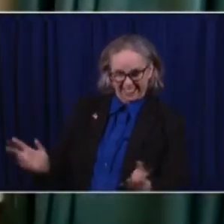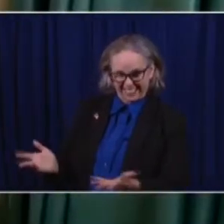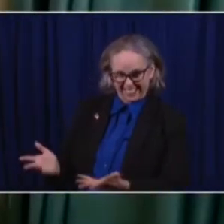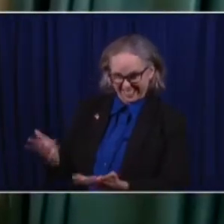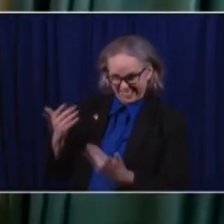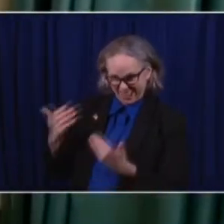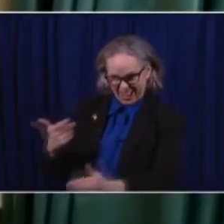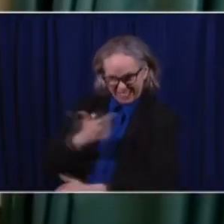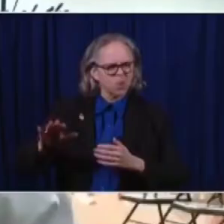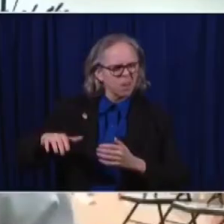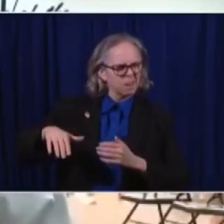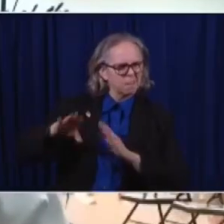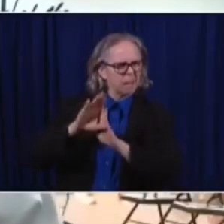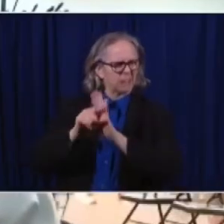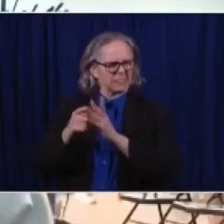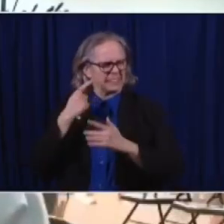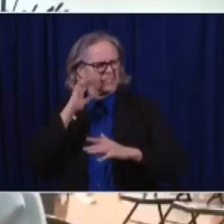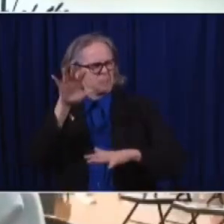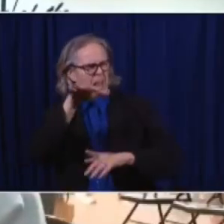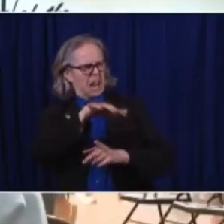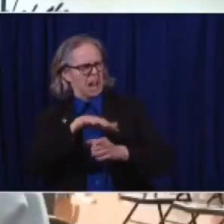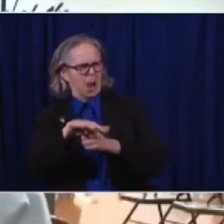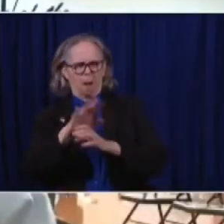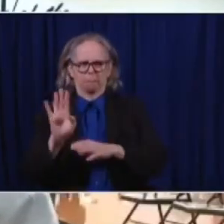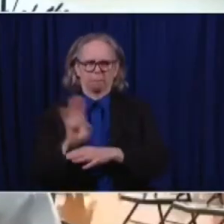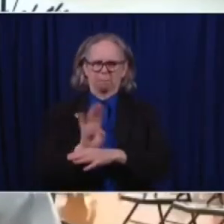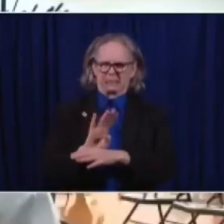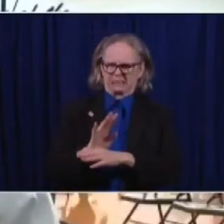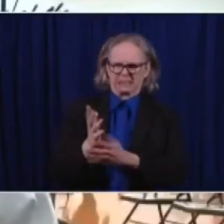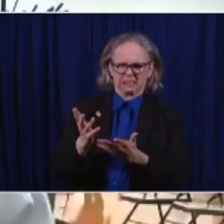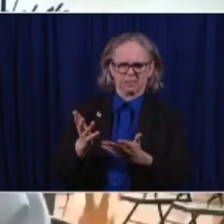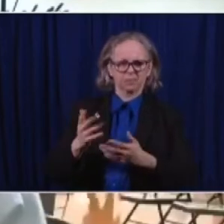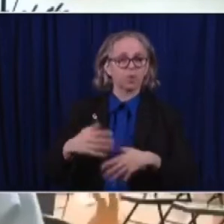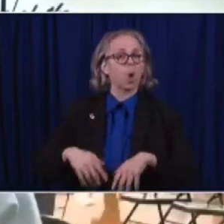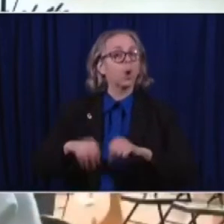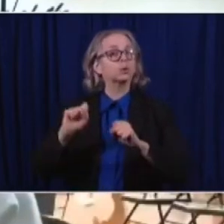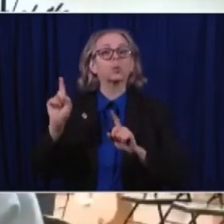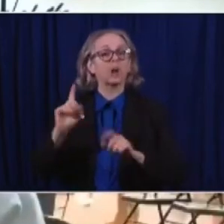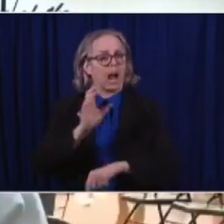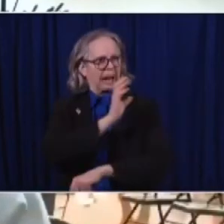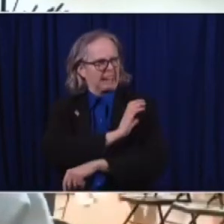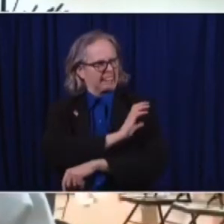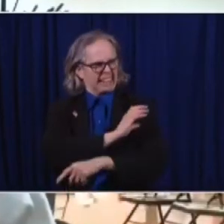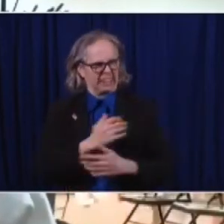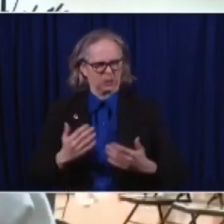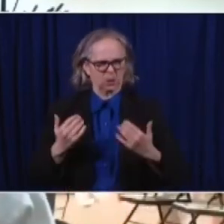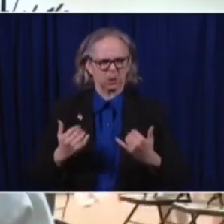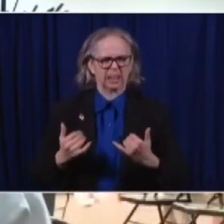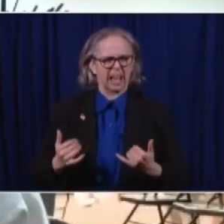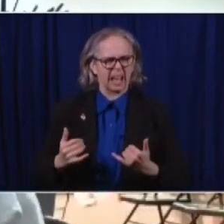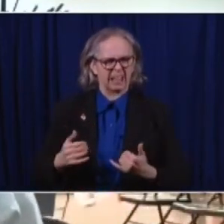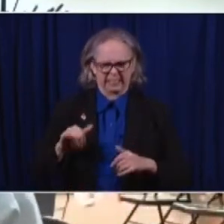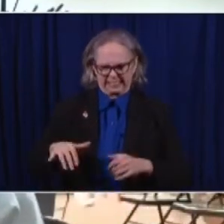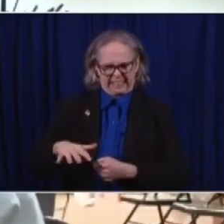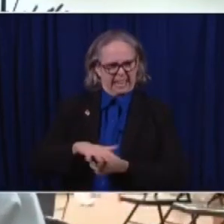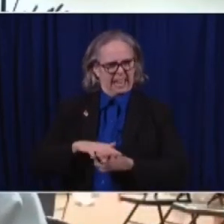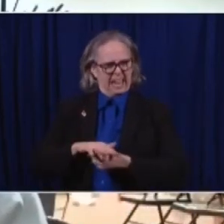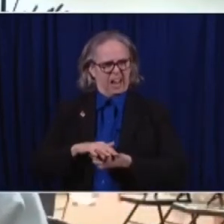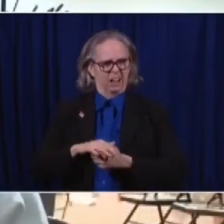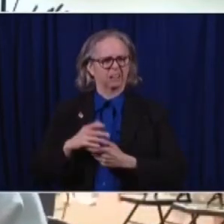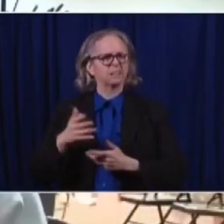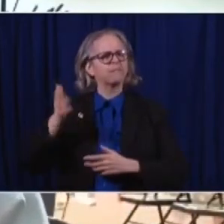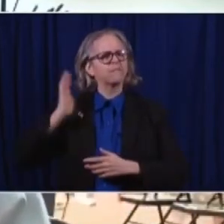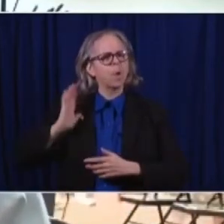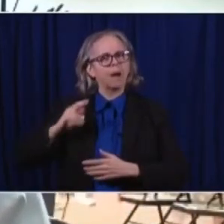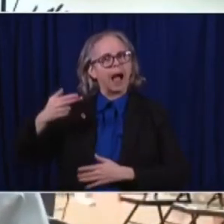that shipment size isn't expected to grow anytime soon. Even so, DeWine said we will be pushing forward and adding the next age group, lowering